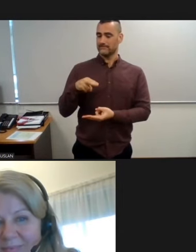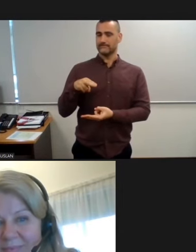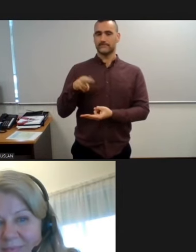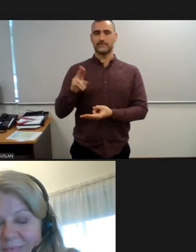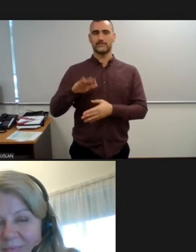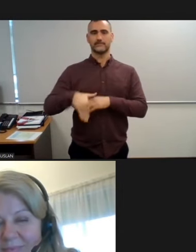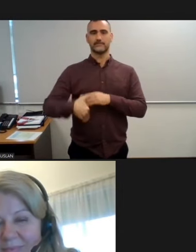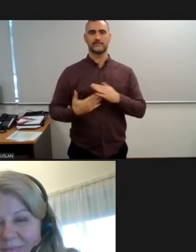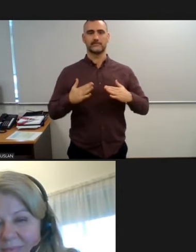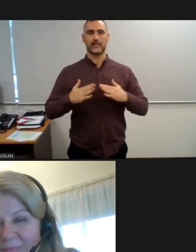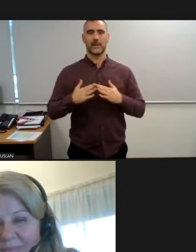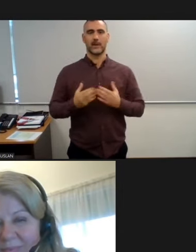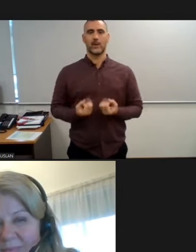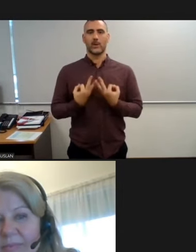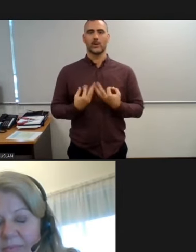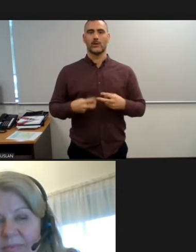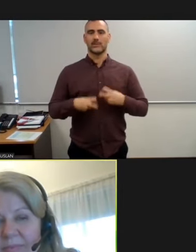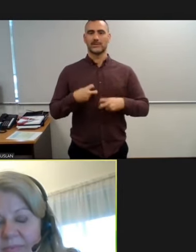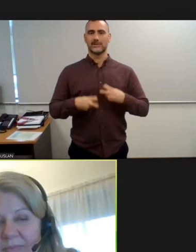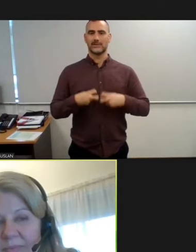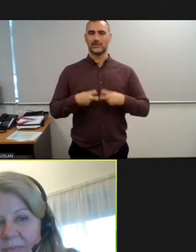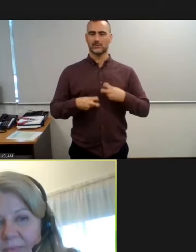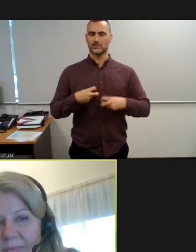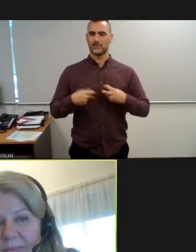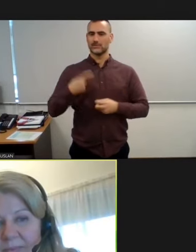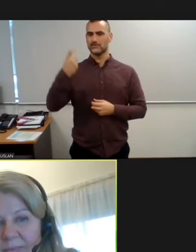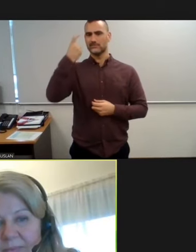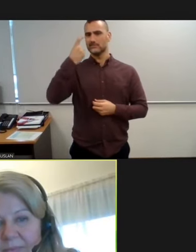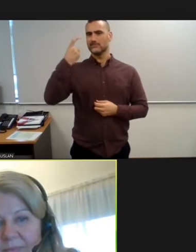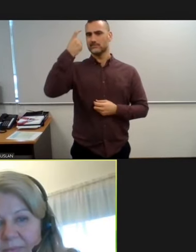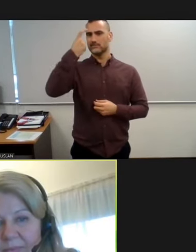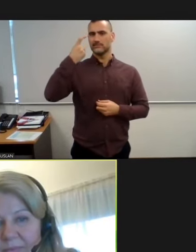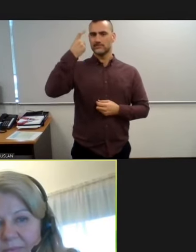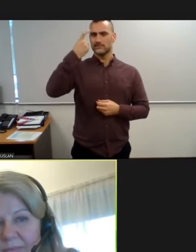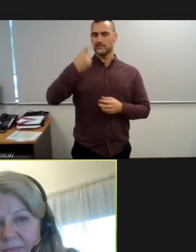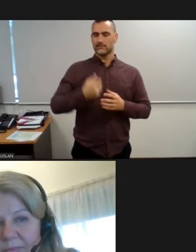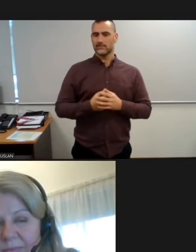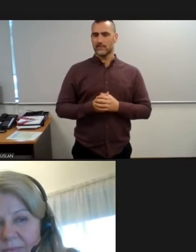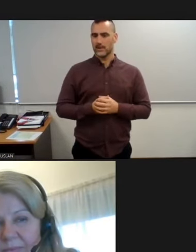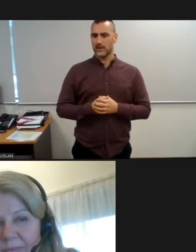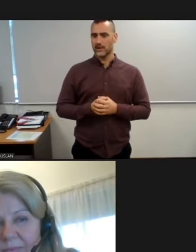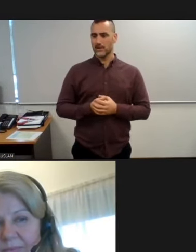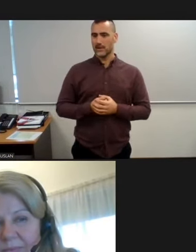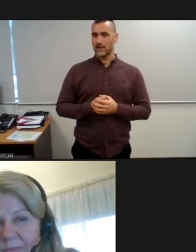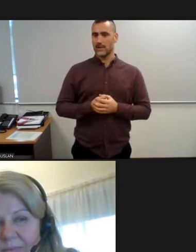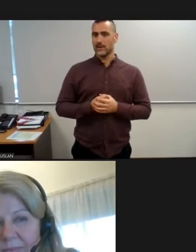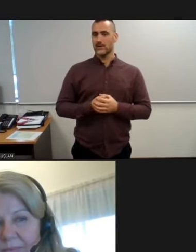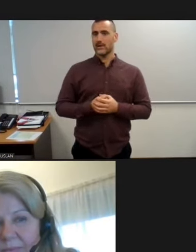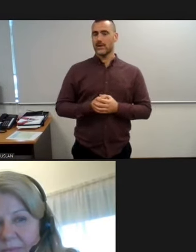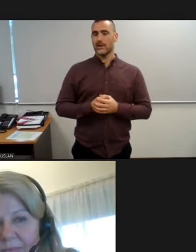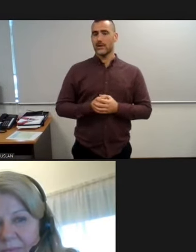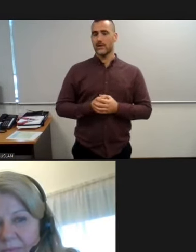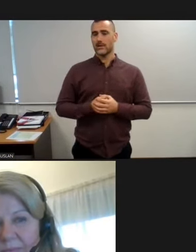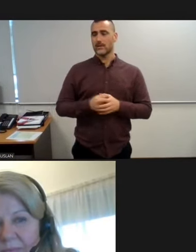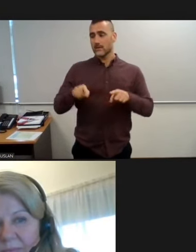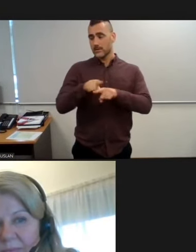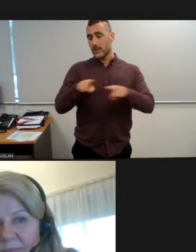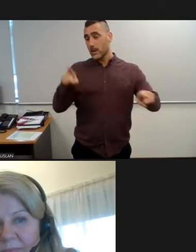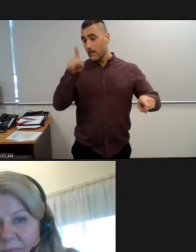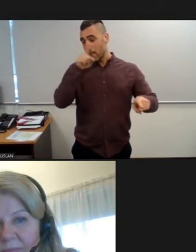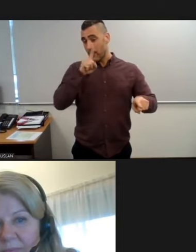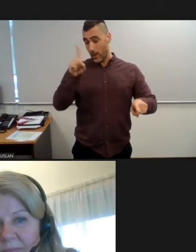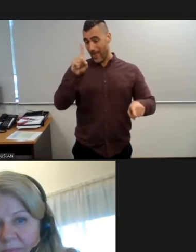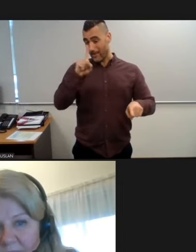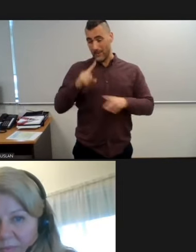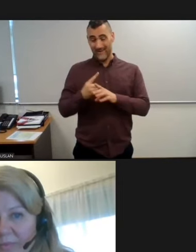well, but just curious from the departmental point of view, the number of people, has there been an increase in the number of people who are experiencing homelessness for the